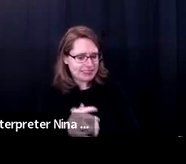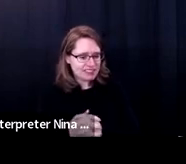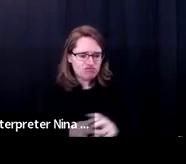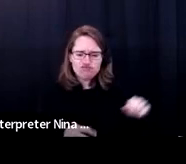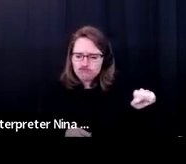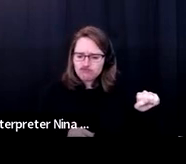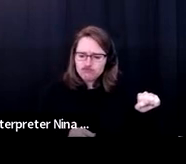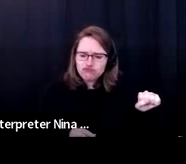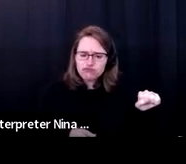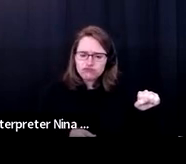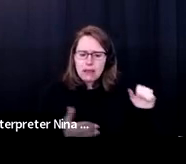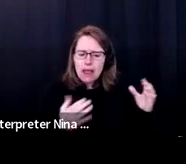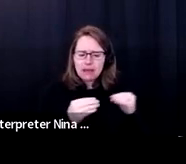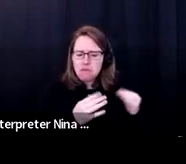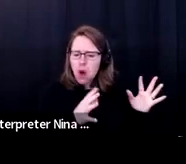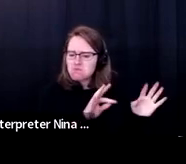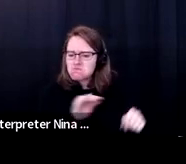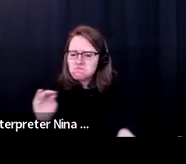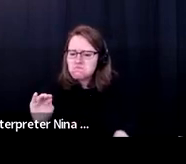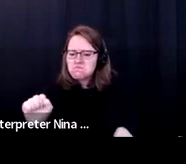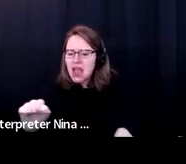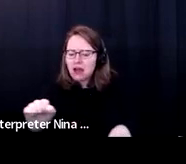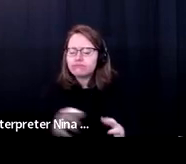it may be more of that now.